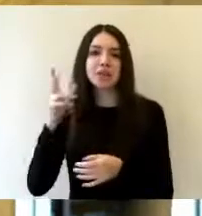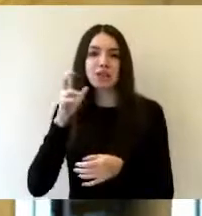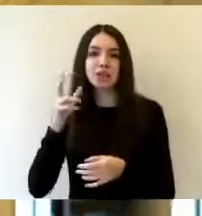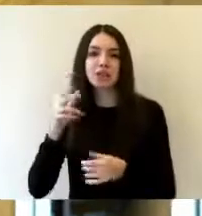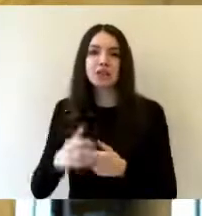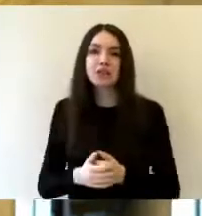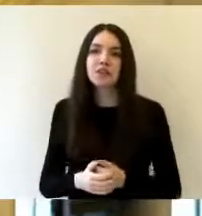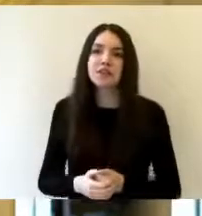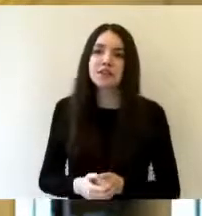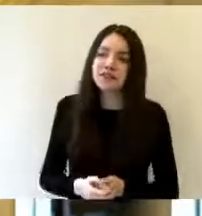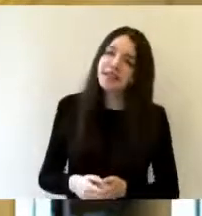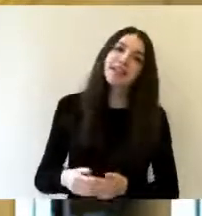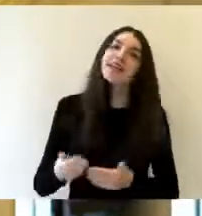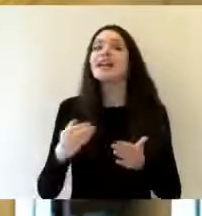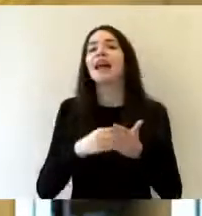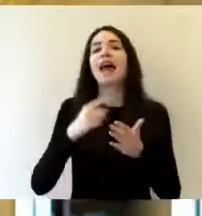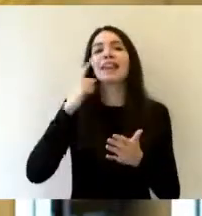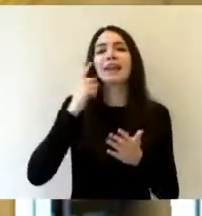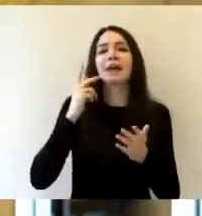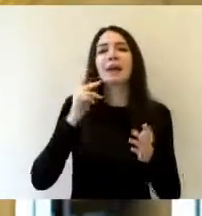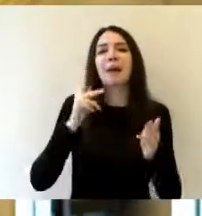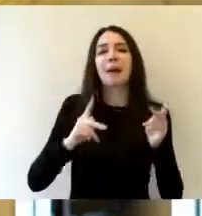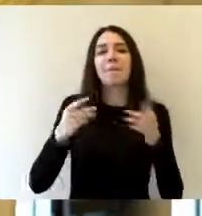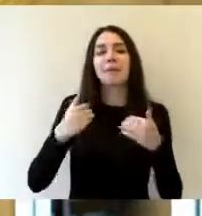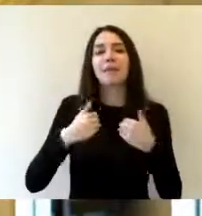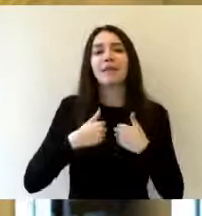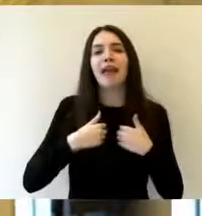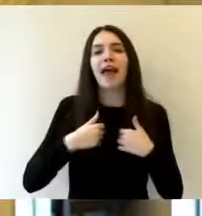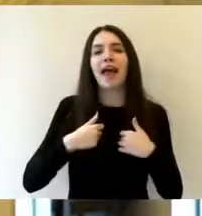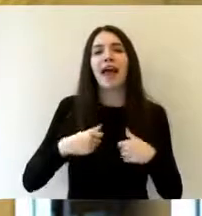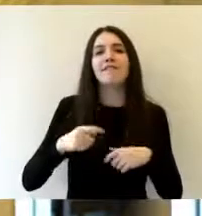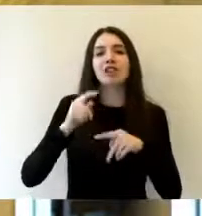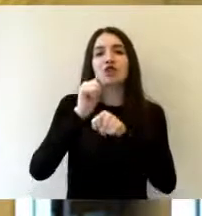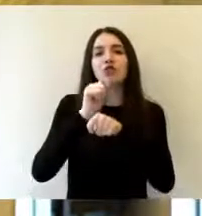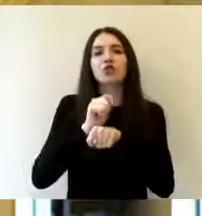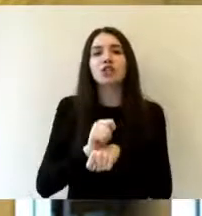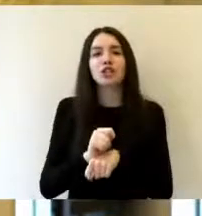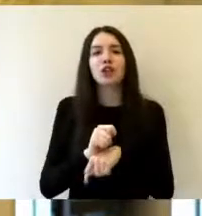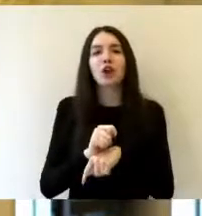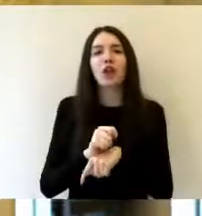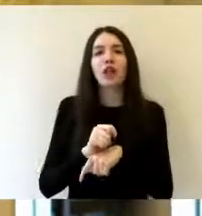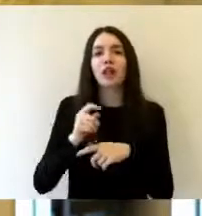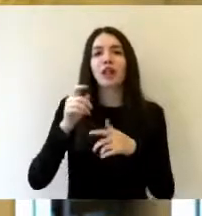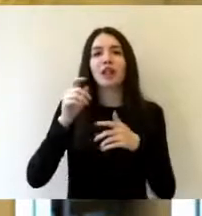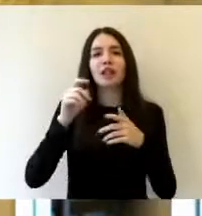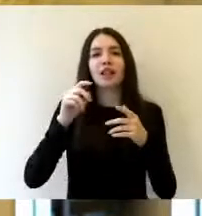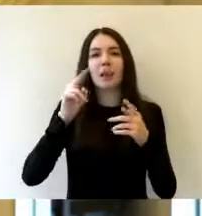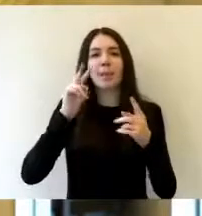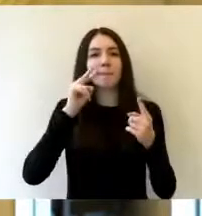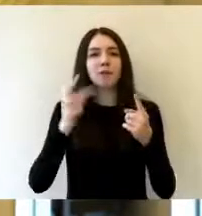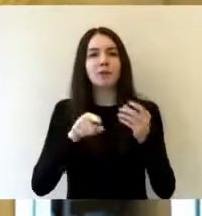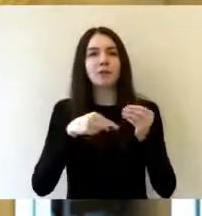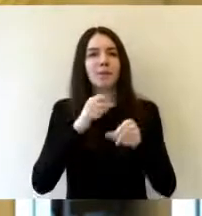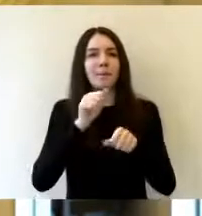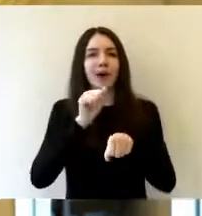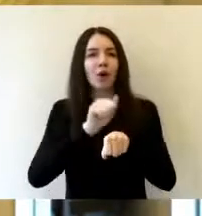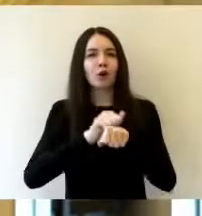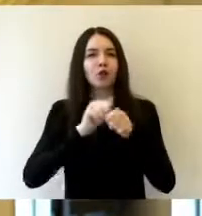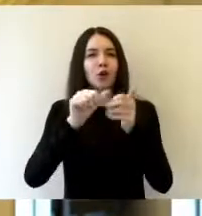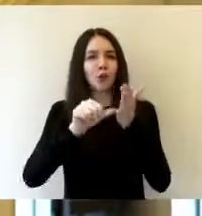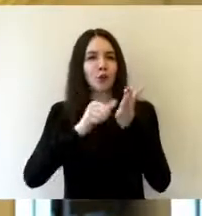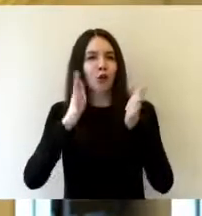they have this perception that we're like so classical and traditional and conservative, and it's really totally the opposite of that. You really want to be